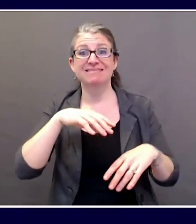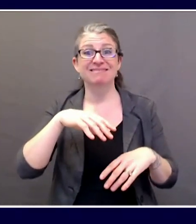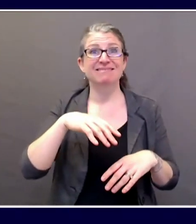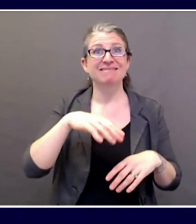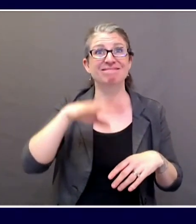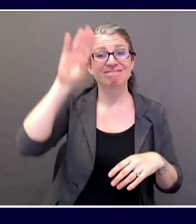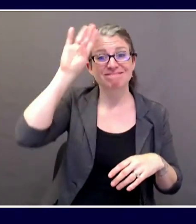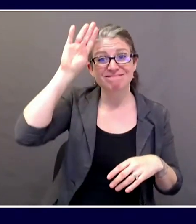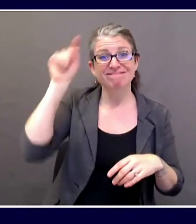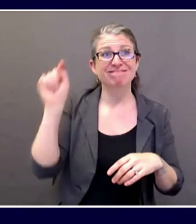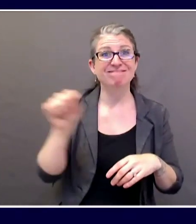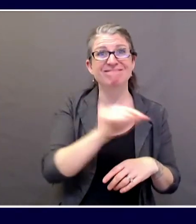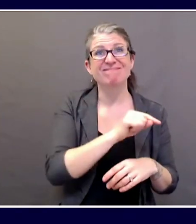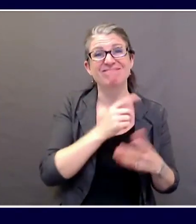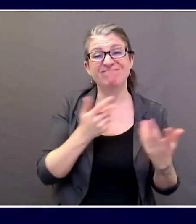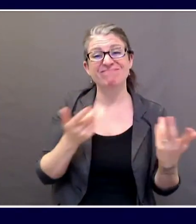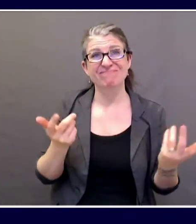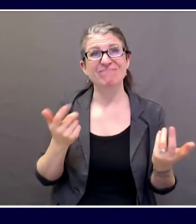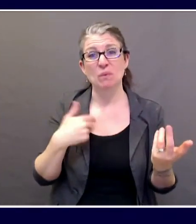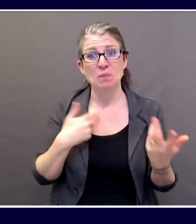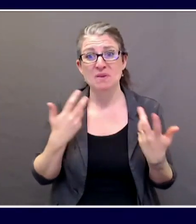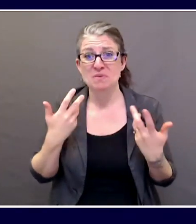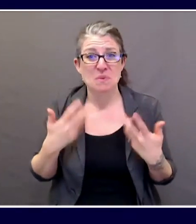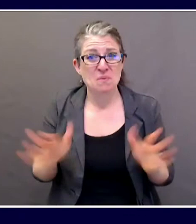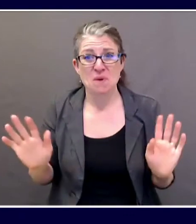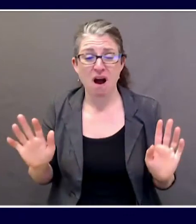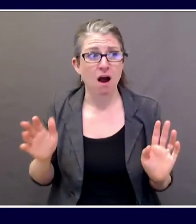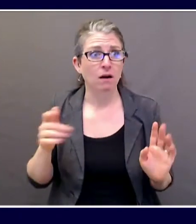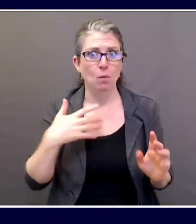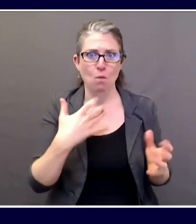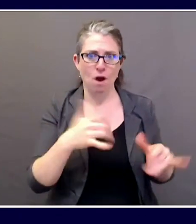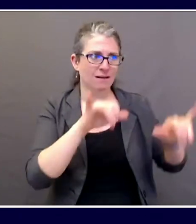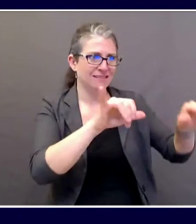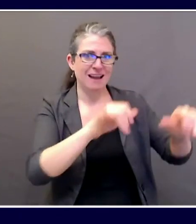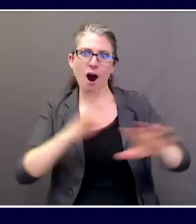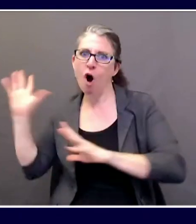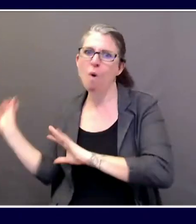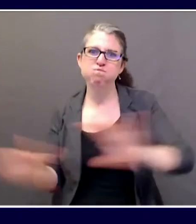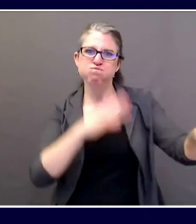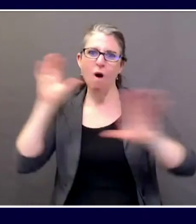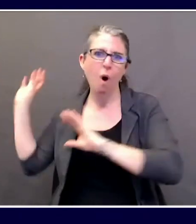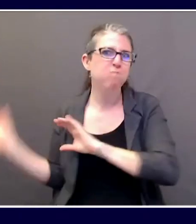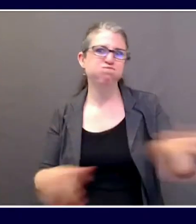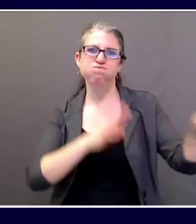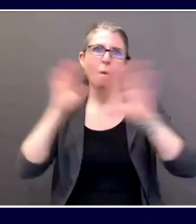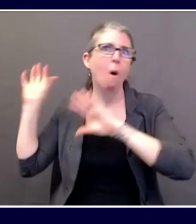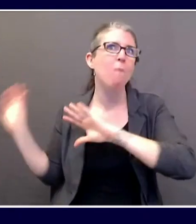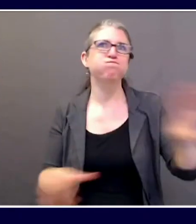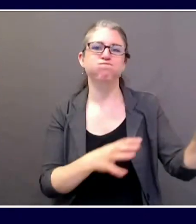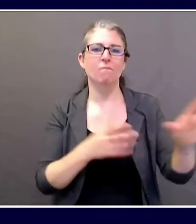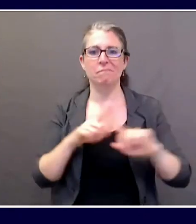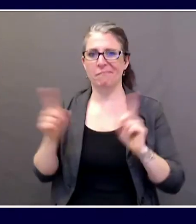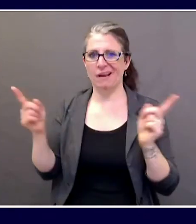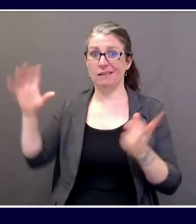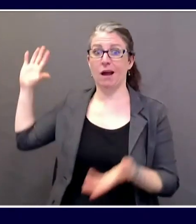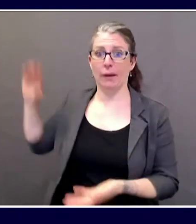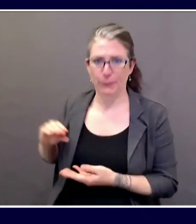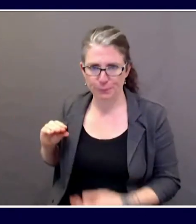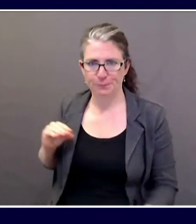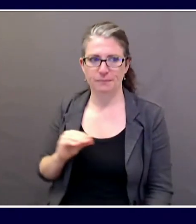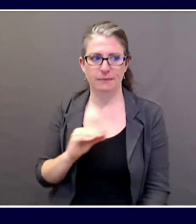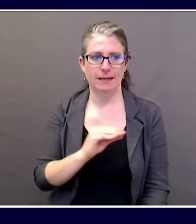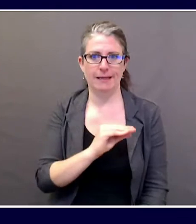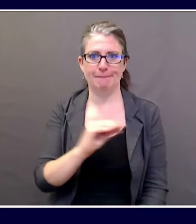We recognize that a lot of those groups were anticipating, banking on the fact that they were going to get doses so they could vaccinate